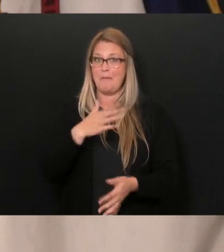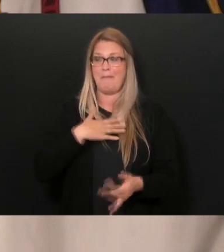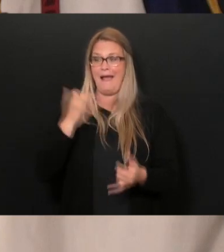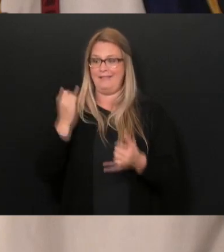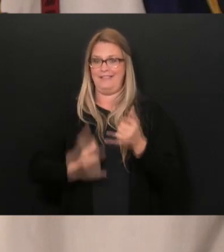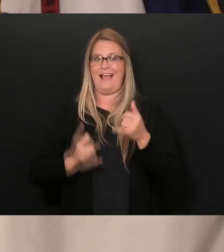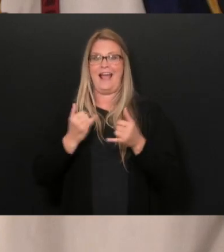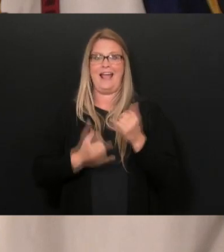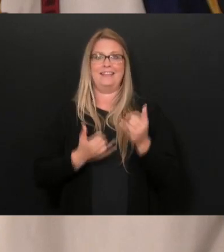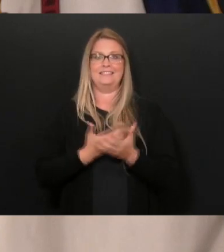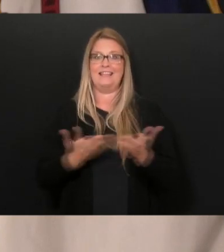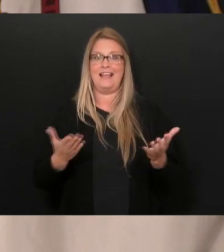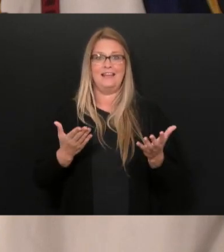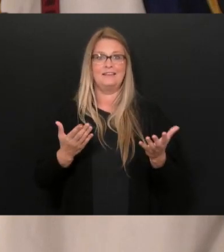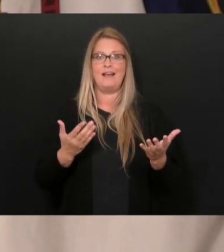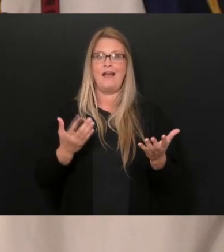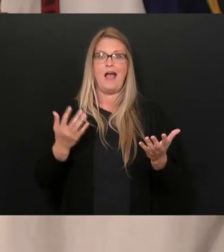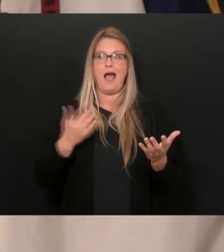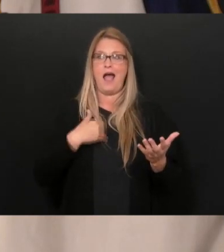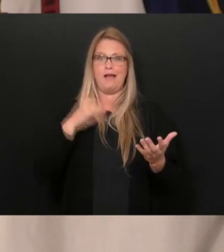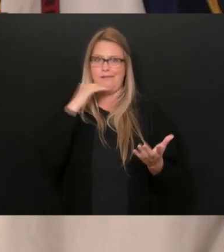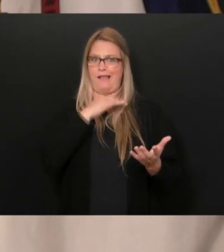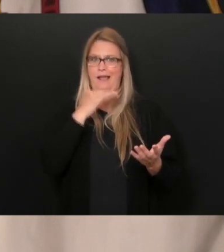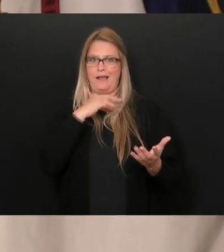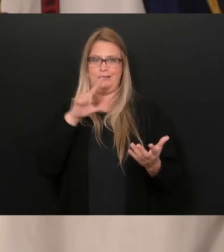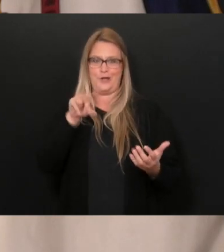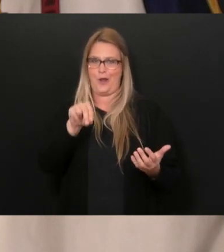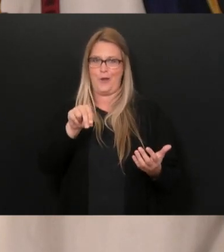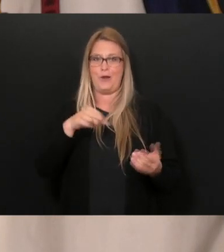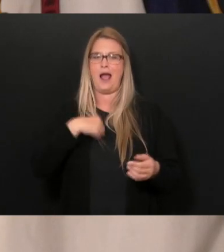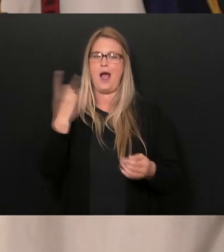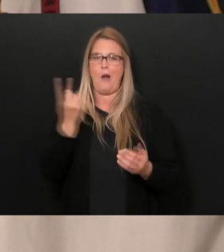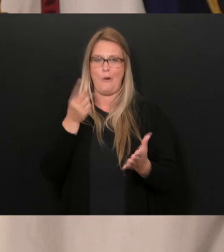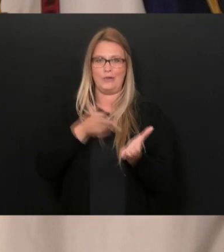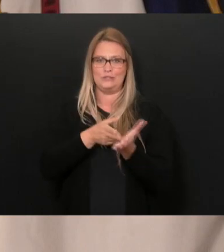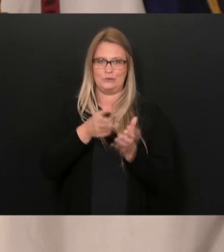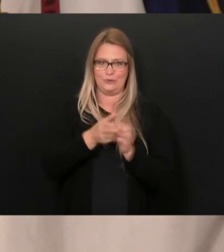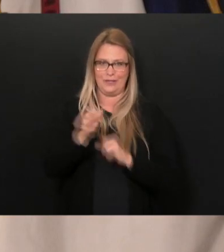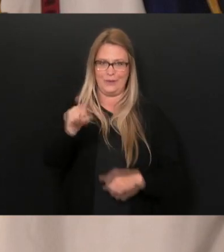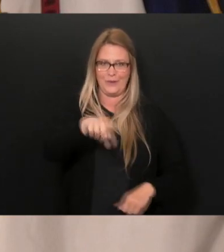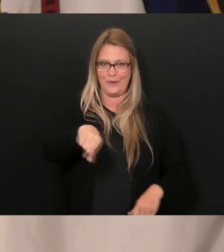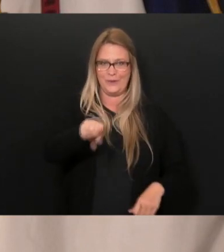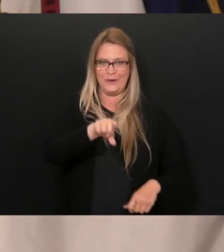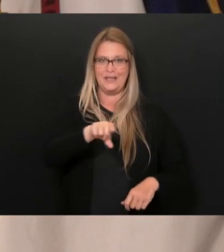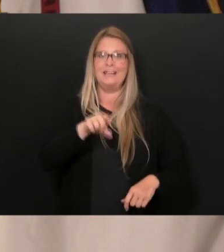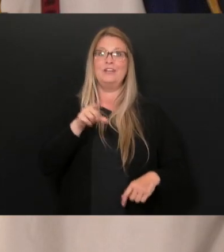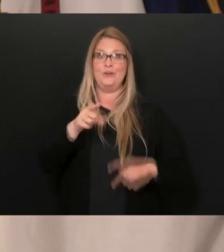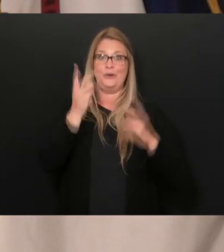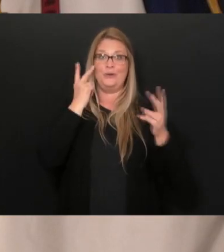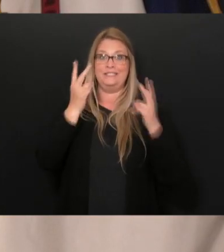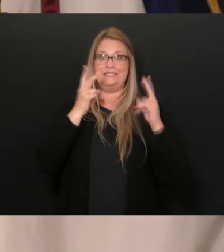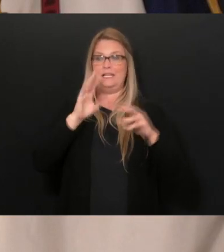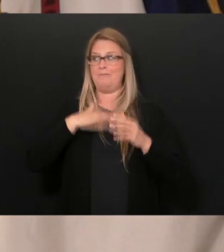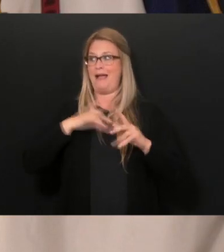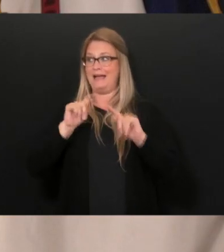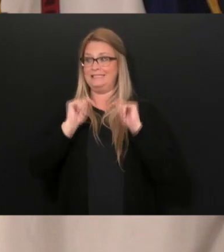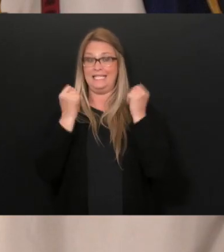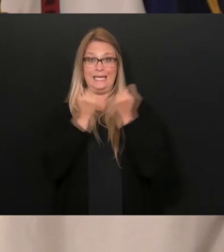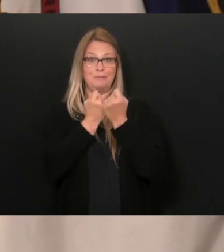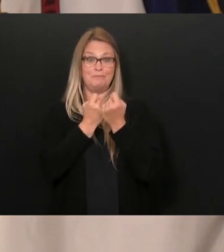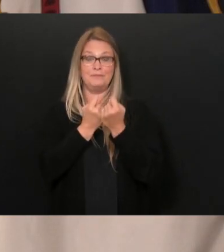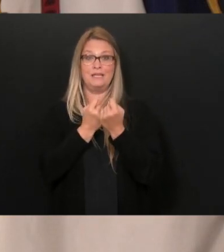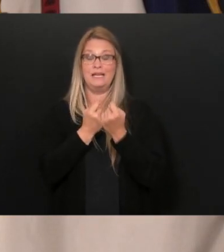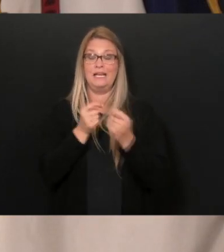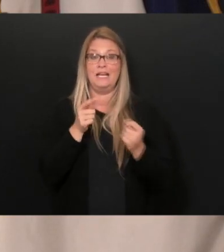you anything except the truth. You know, you can see the whole group of people that's around me, and then you can't see